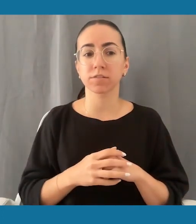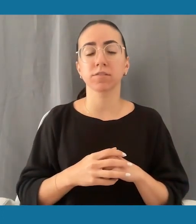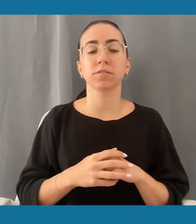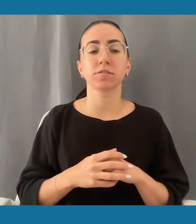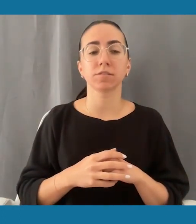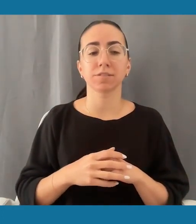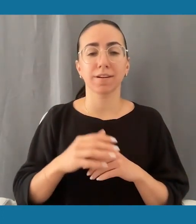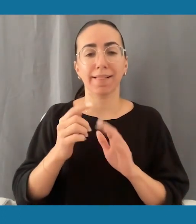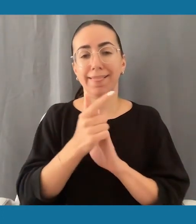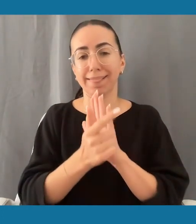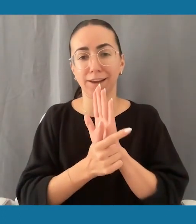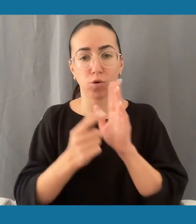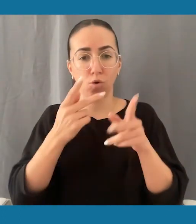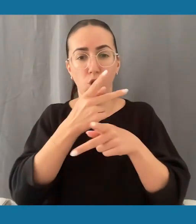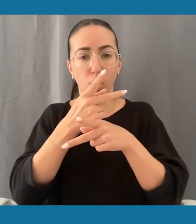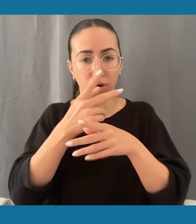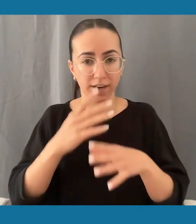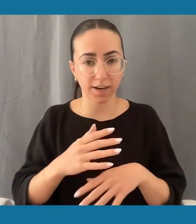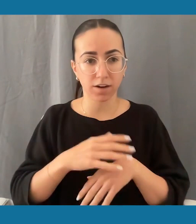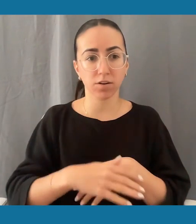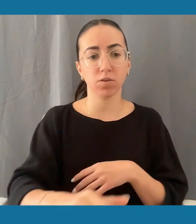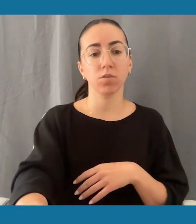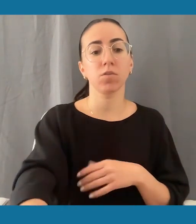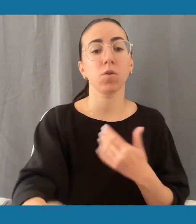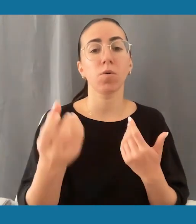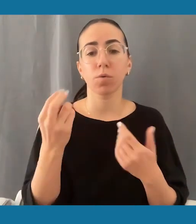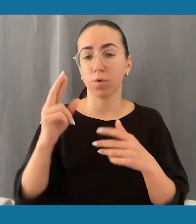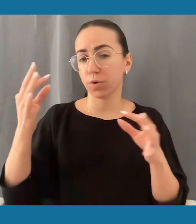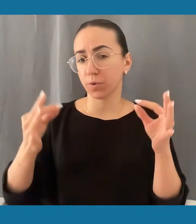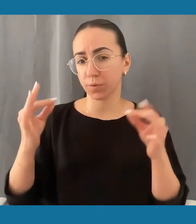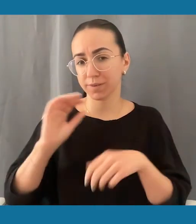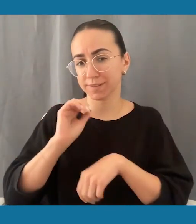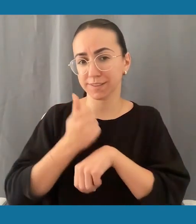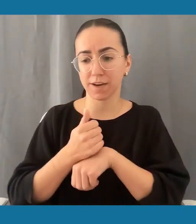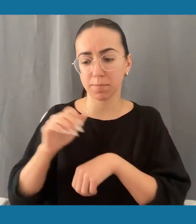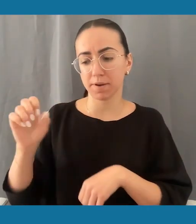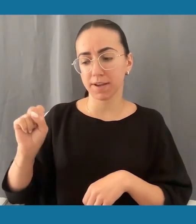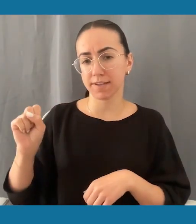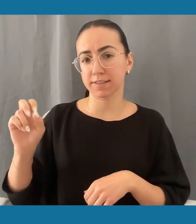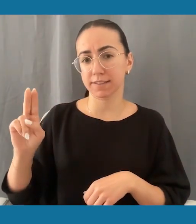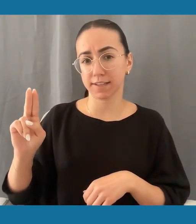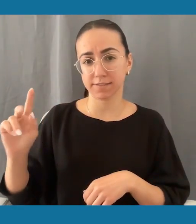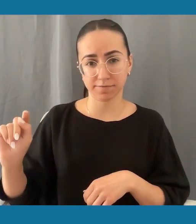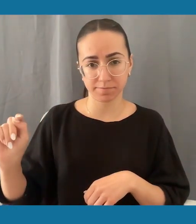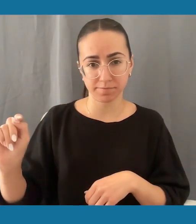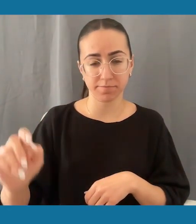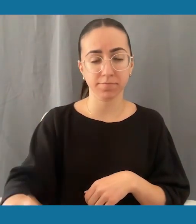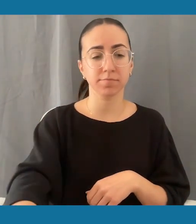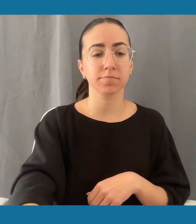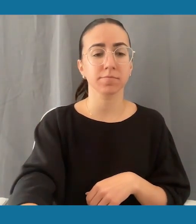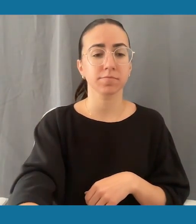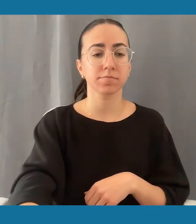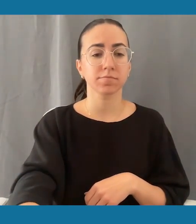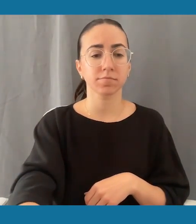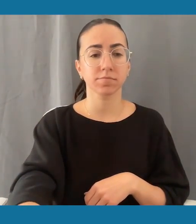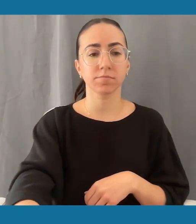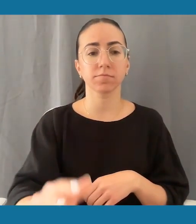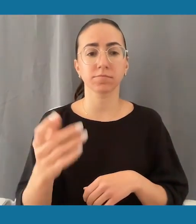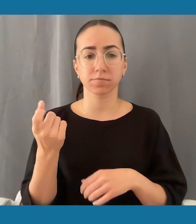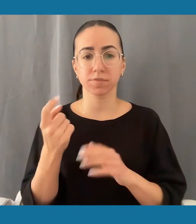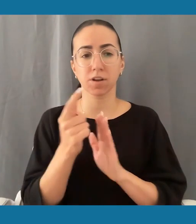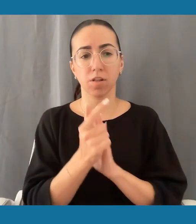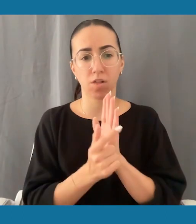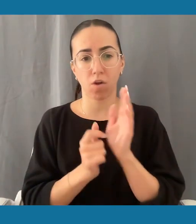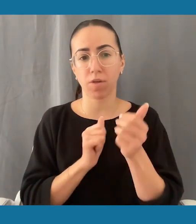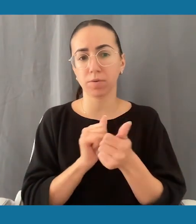guardian, or a court to set up a first party trust. As a result of a statute that was